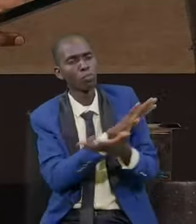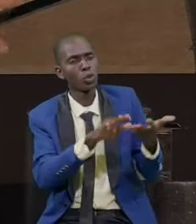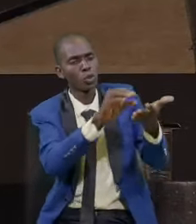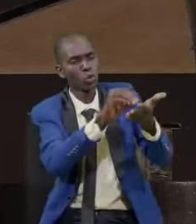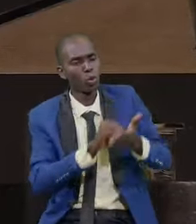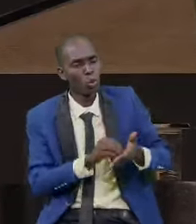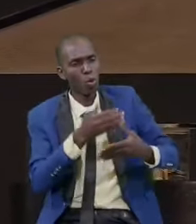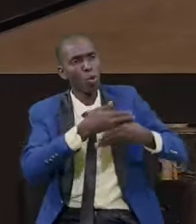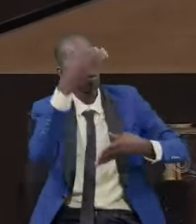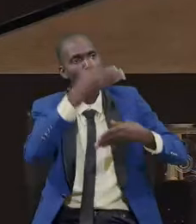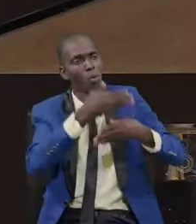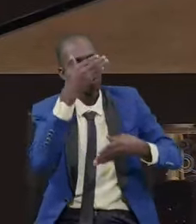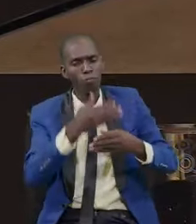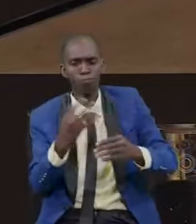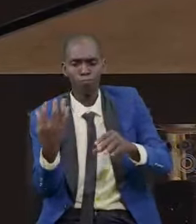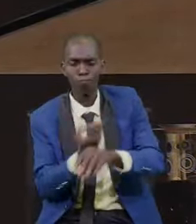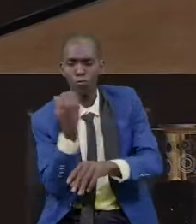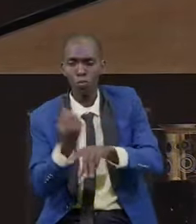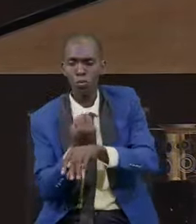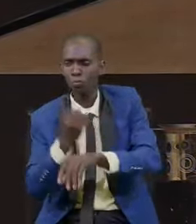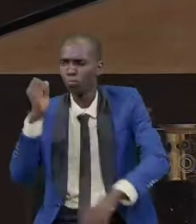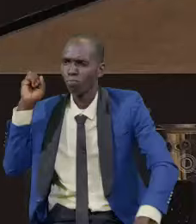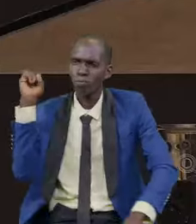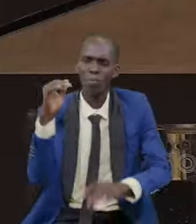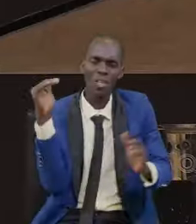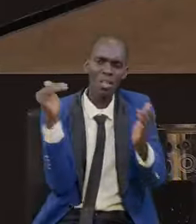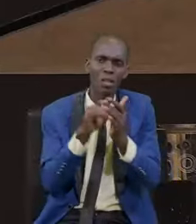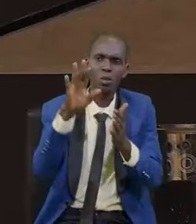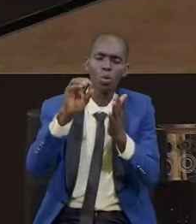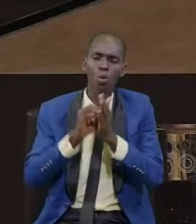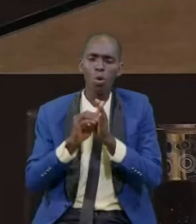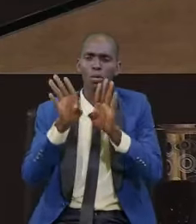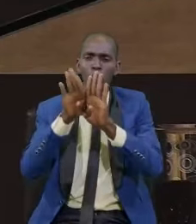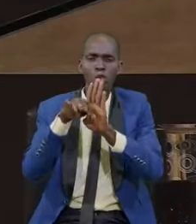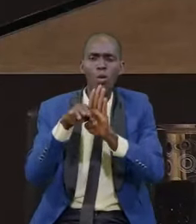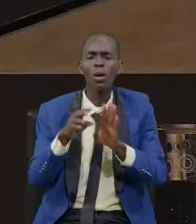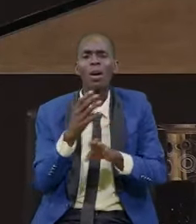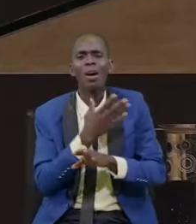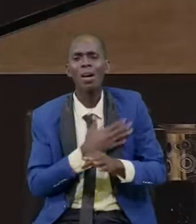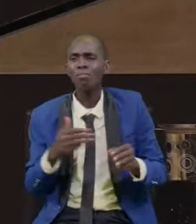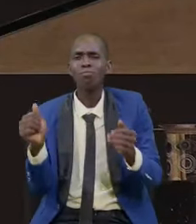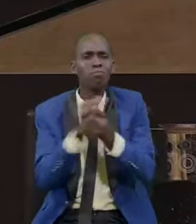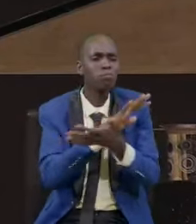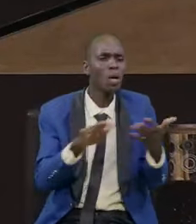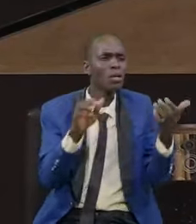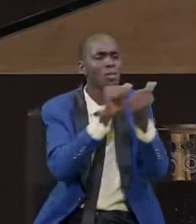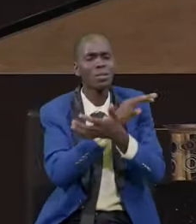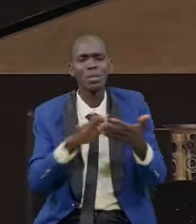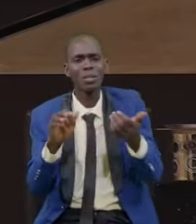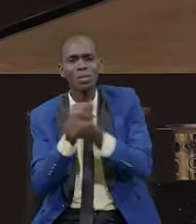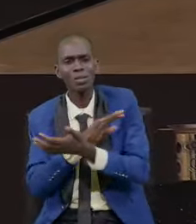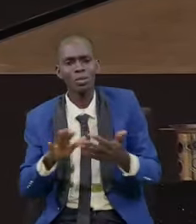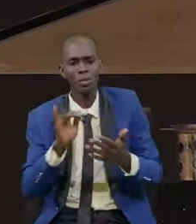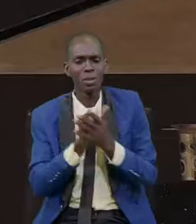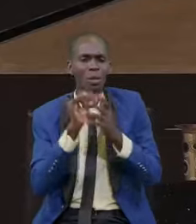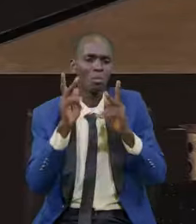door, throw it there and control and destroy their temper. They become